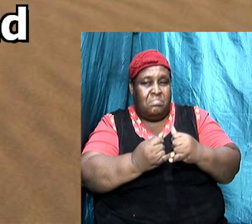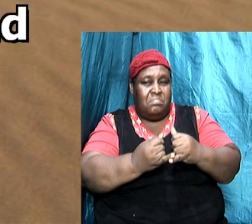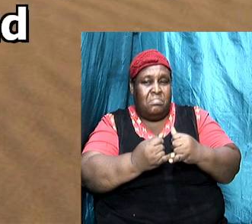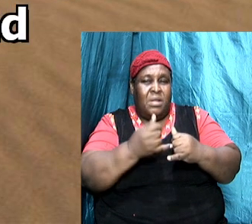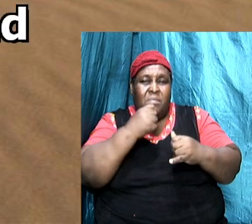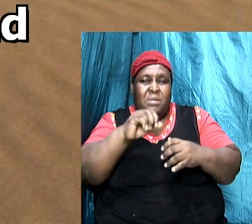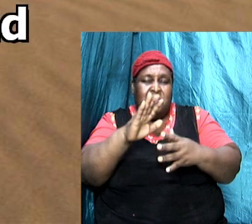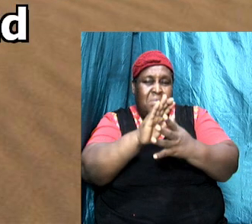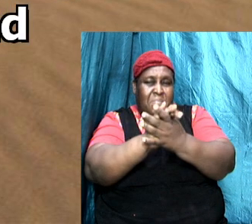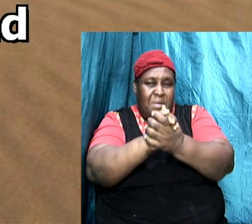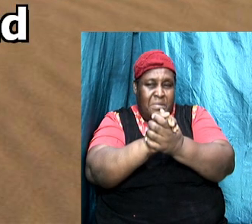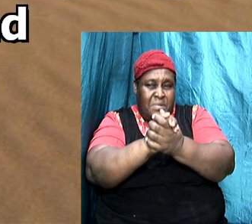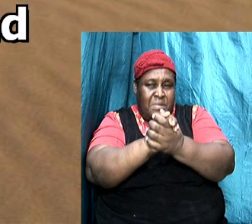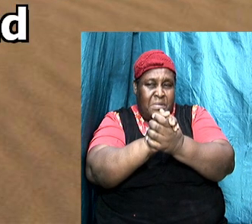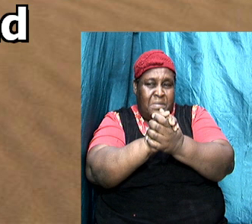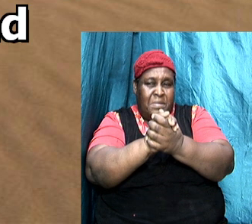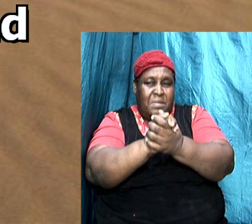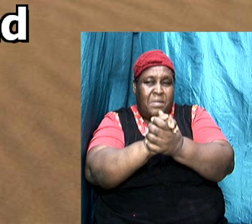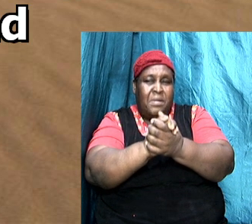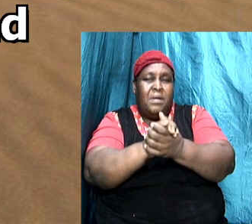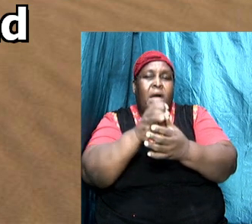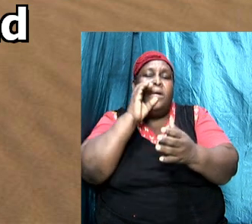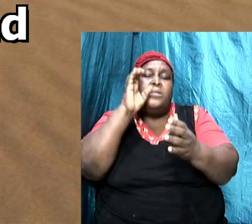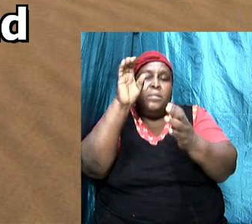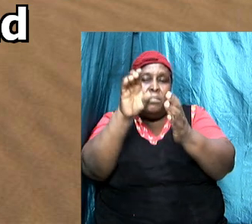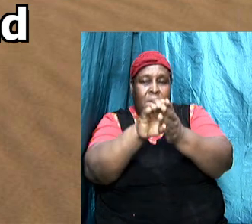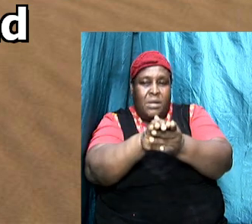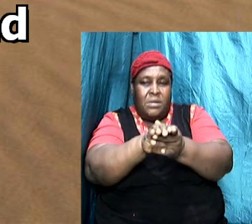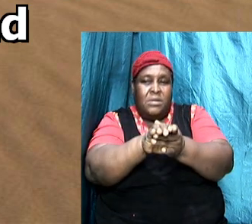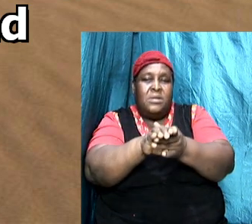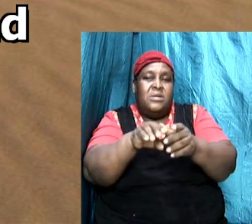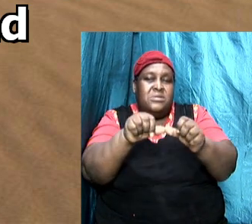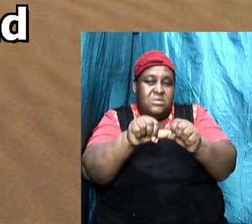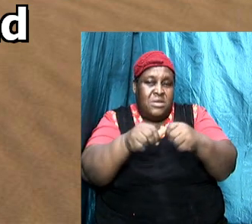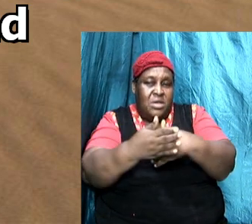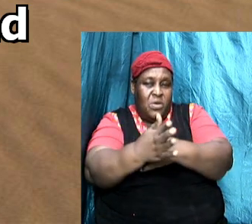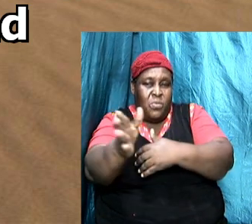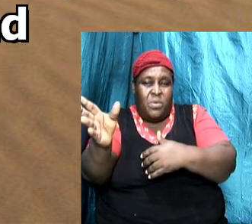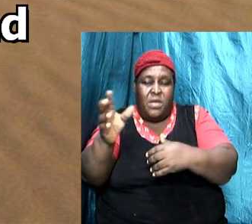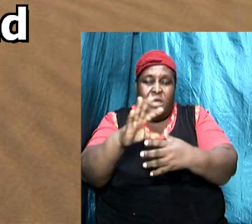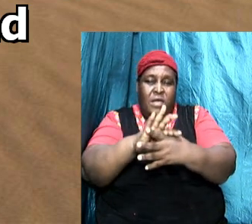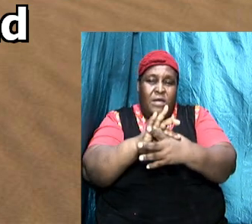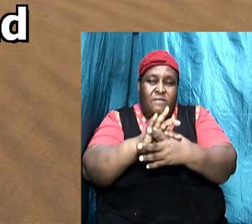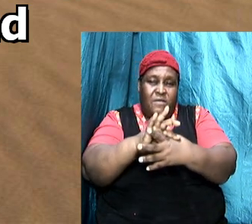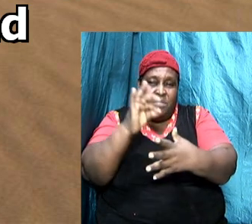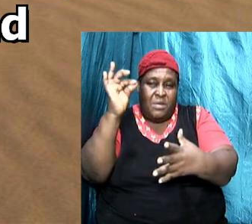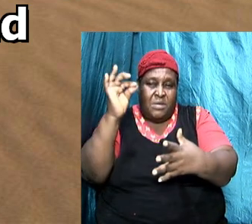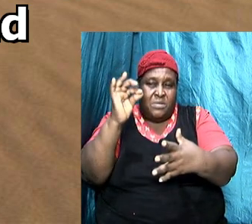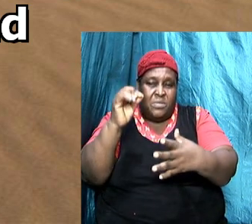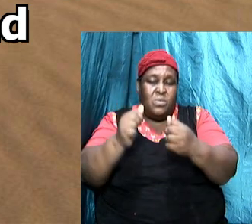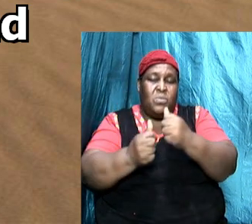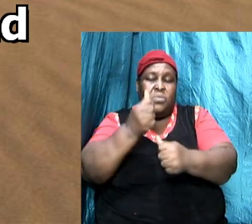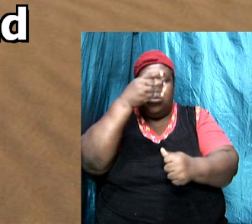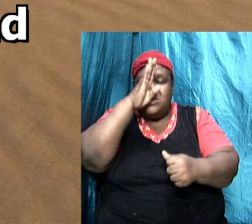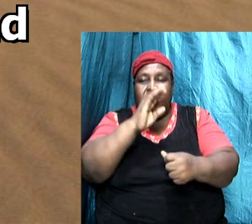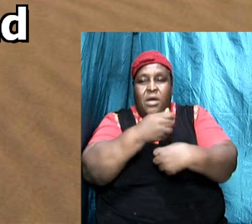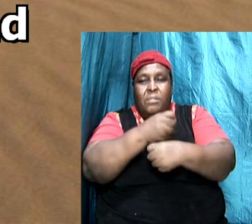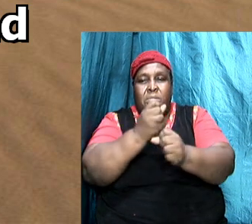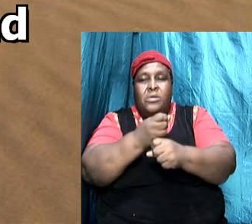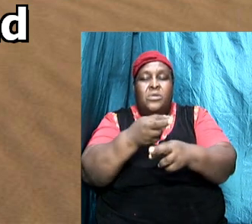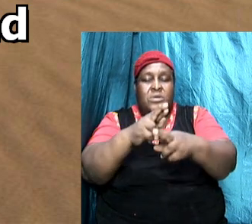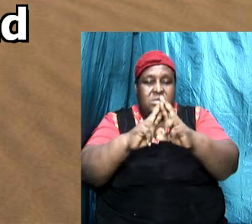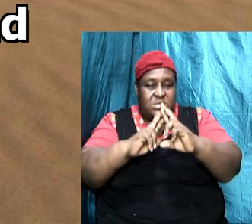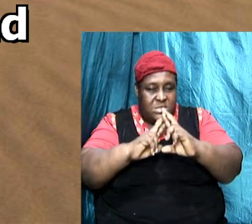forbidding to marry, and commanding to abstain from meats, which God created to be received